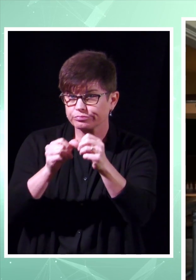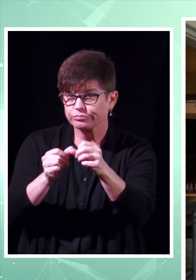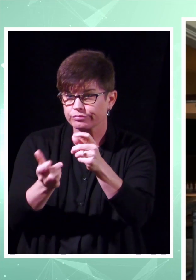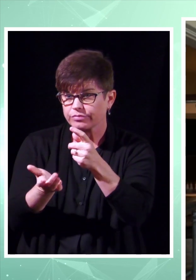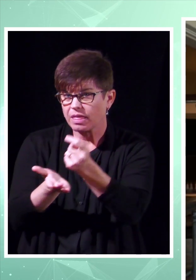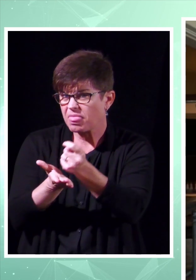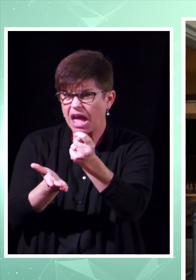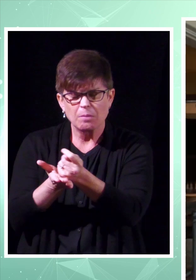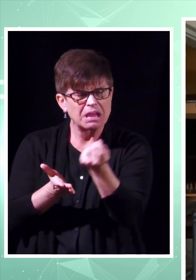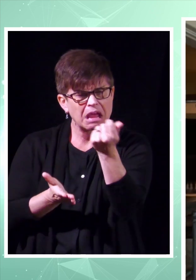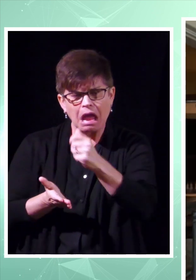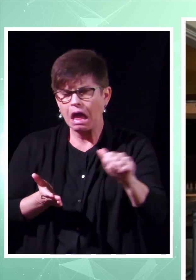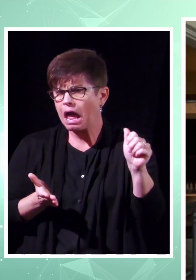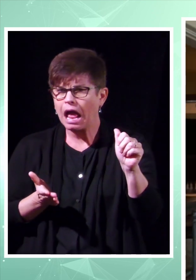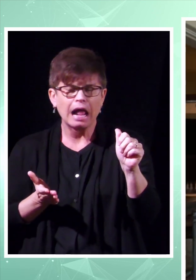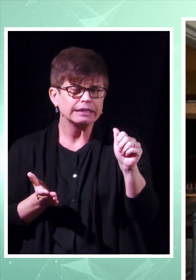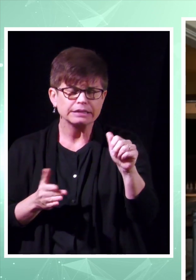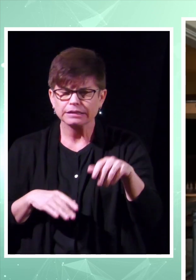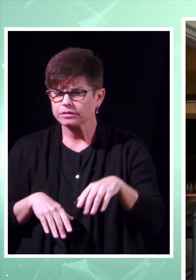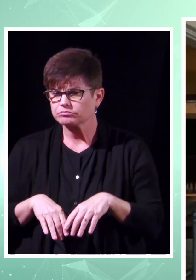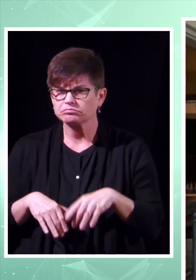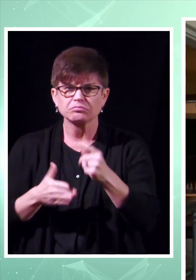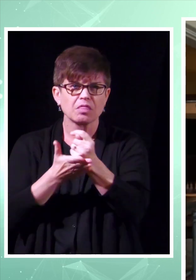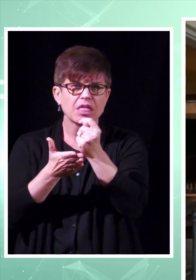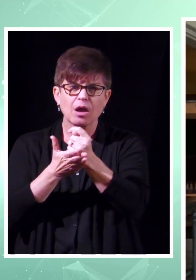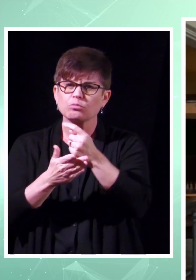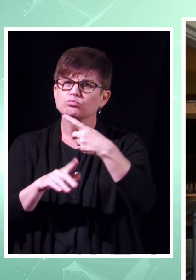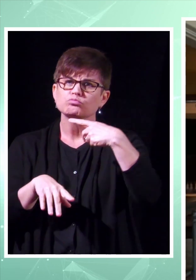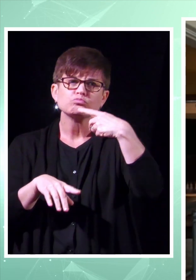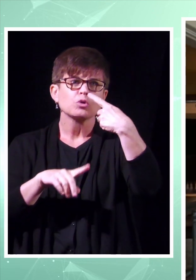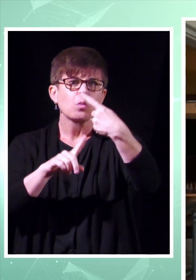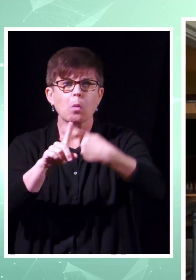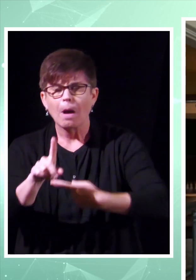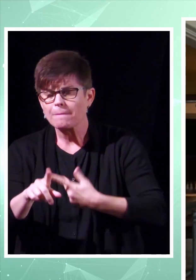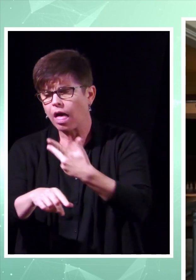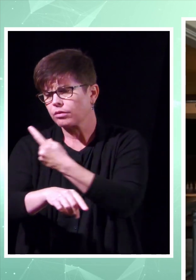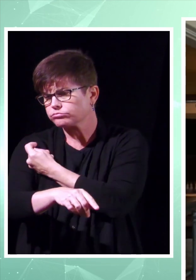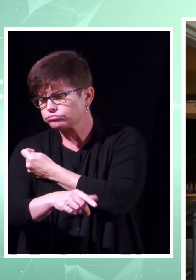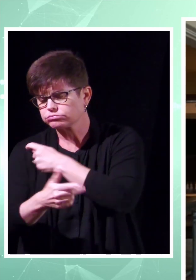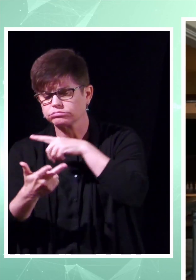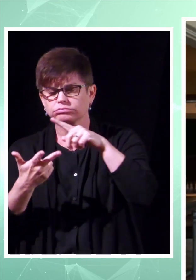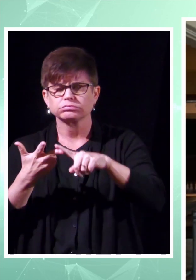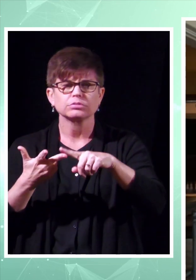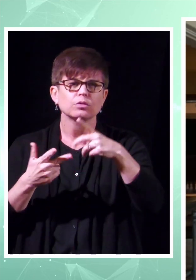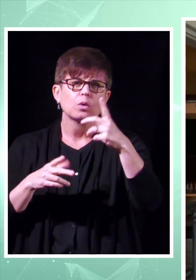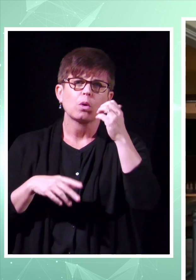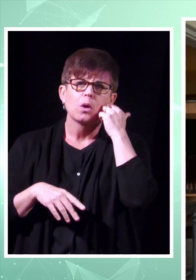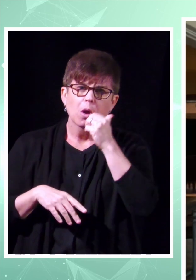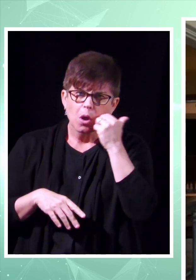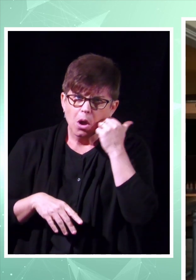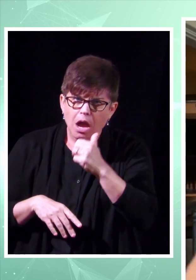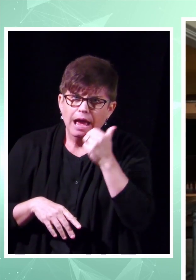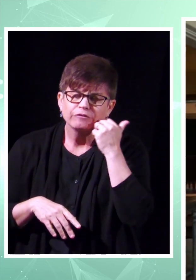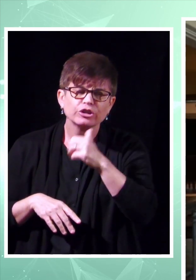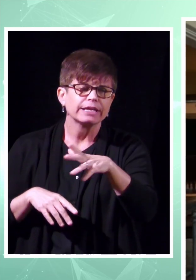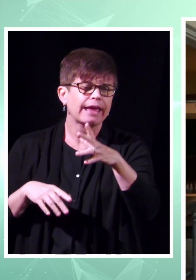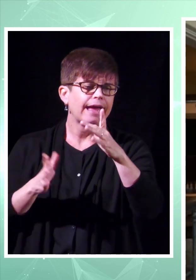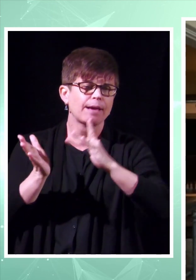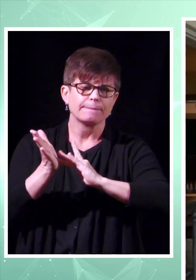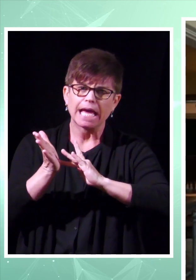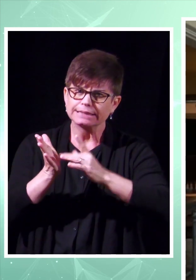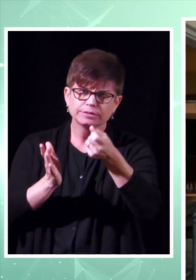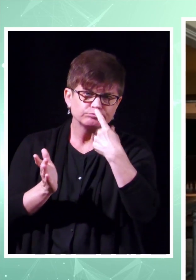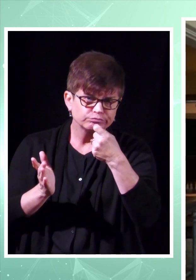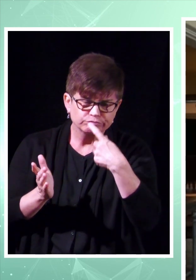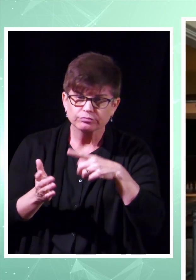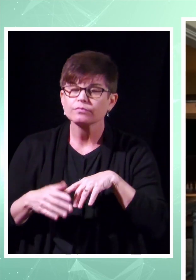any continuous MS therapy, whether that be a monthly Tysabri or a daily Aubagio or whatever the case may